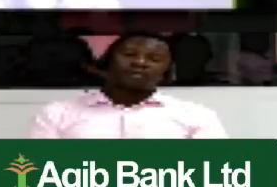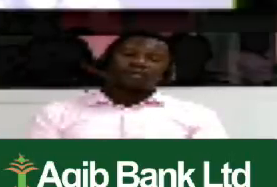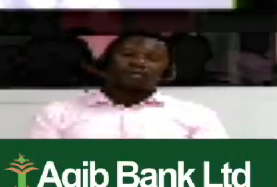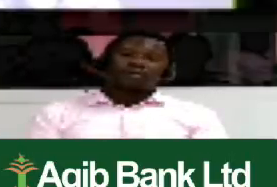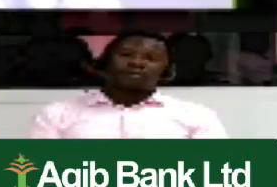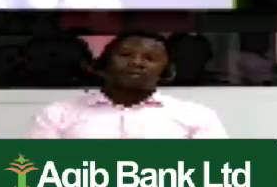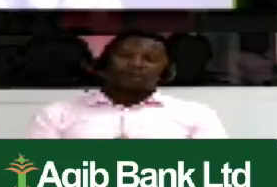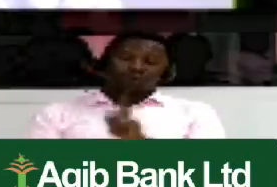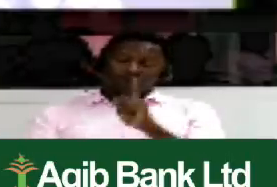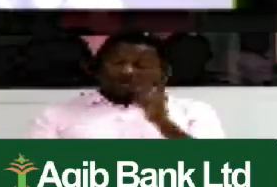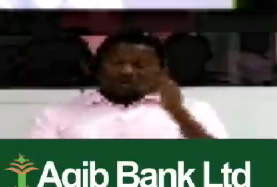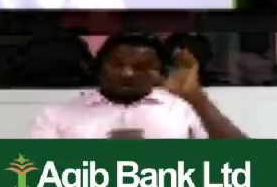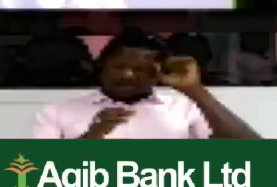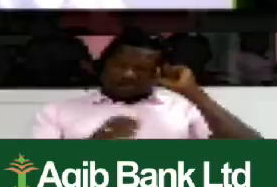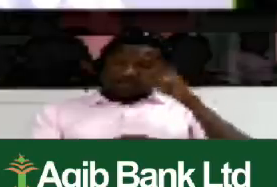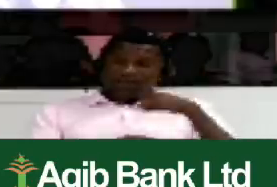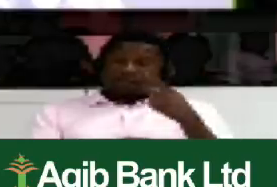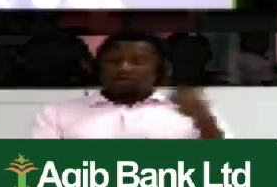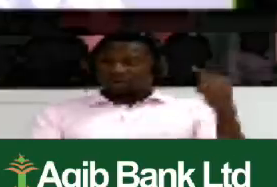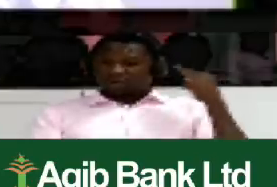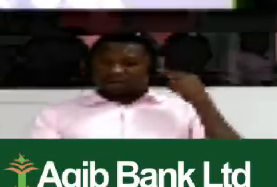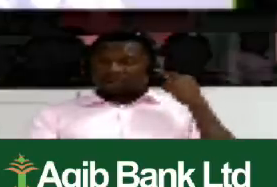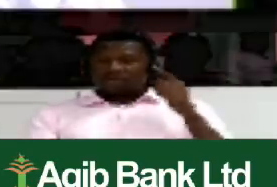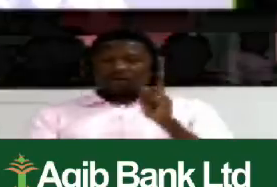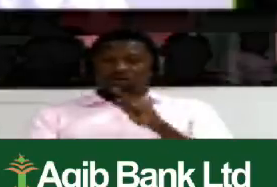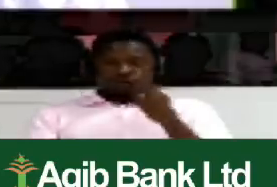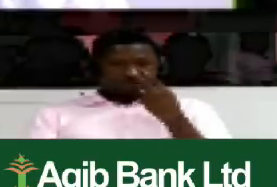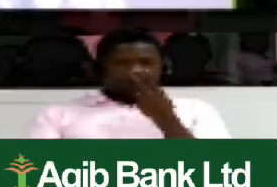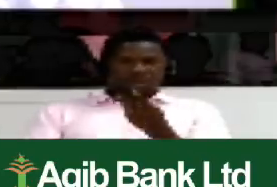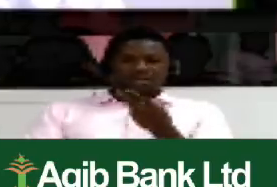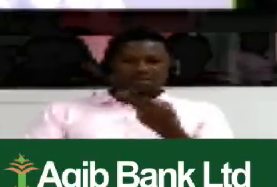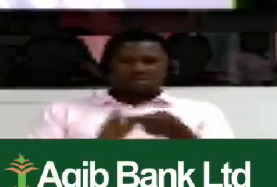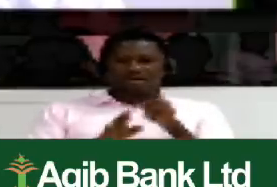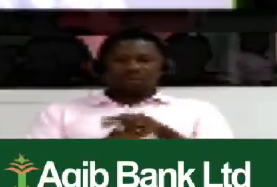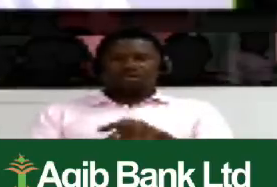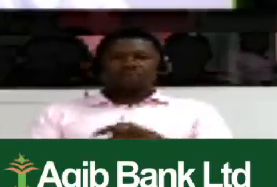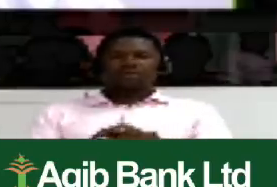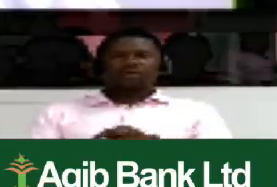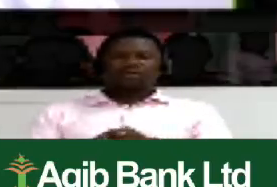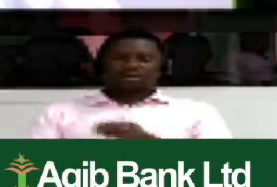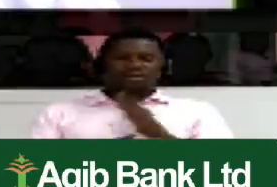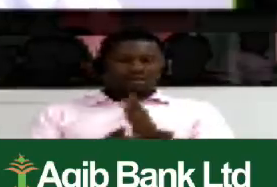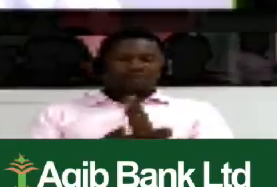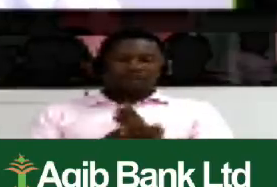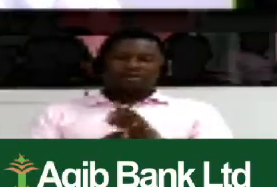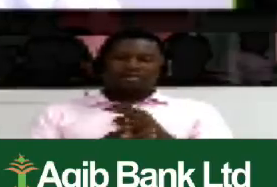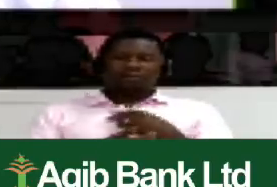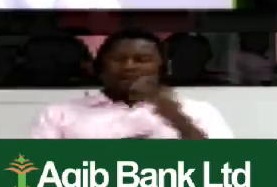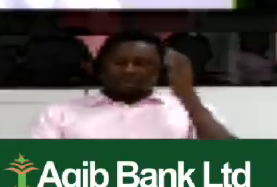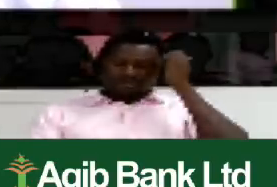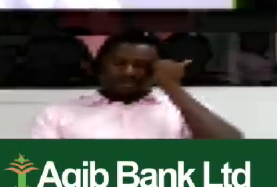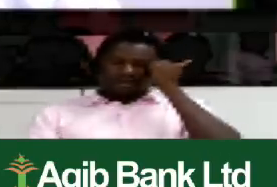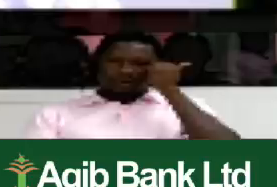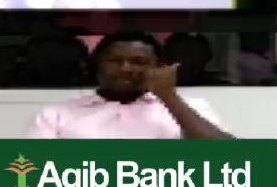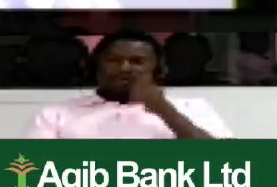That's what you understood from what you heard? Yes. But you did not actually see the report? Exactly. That's my understanding.